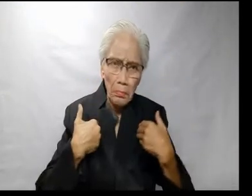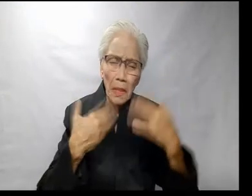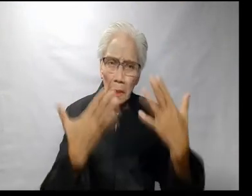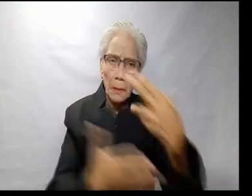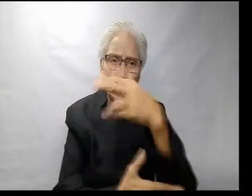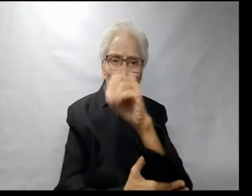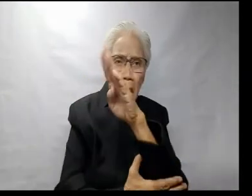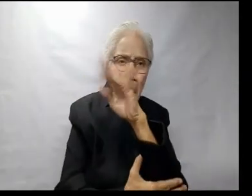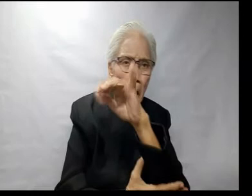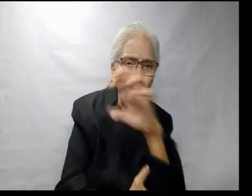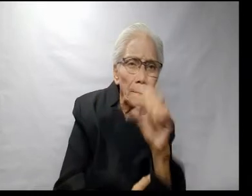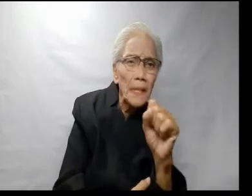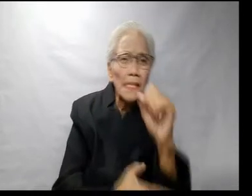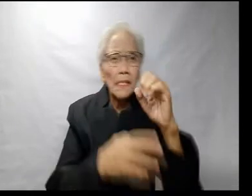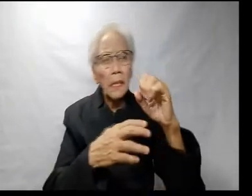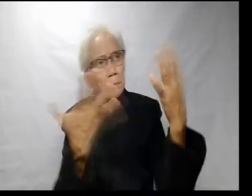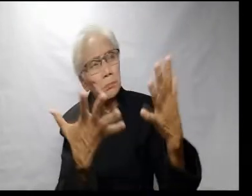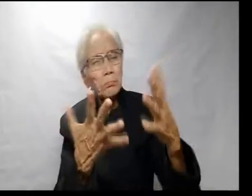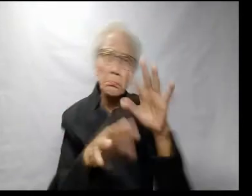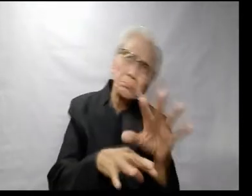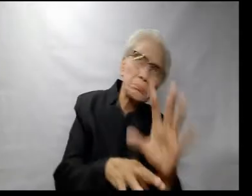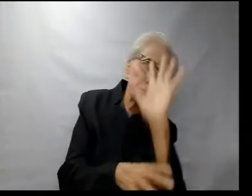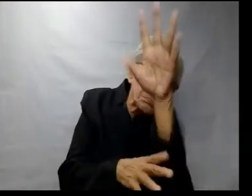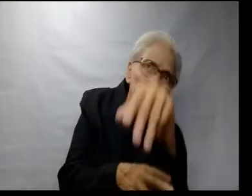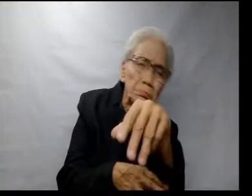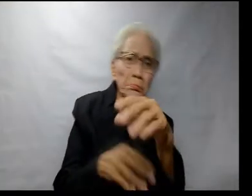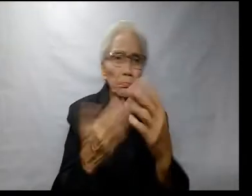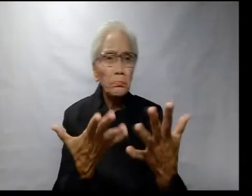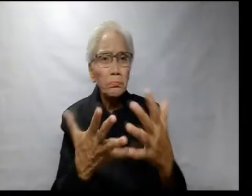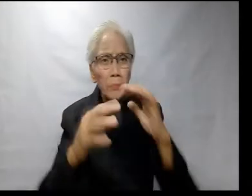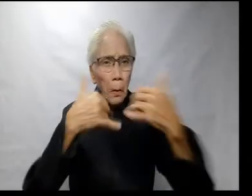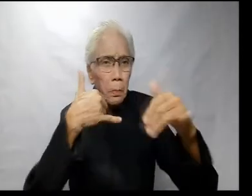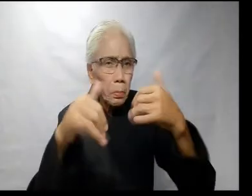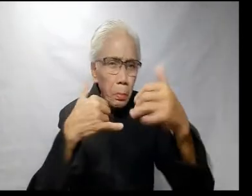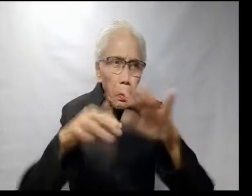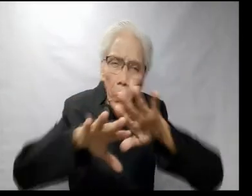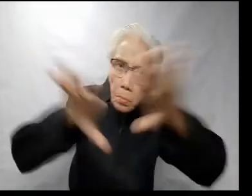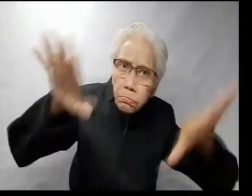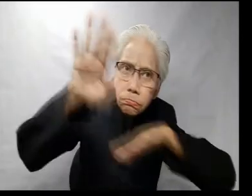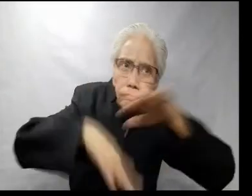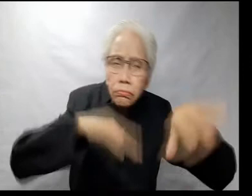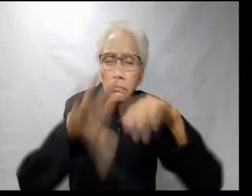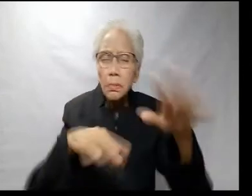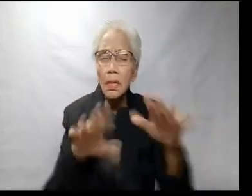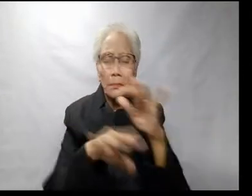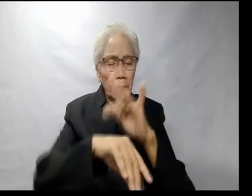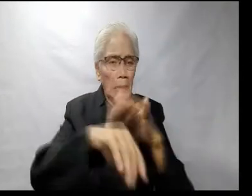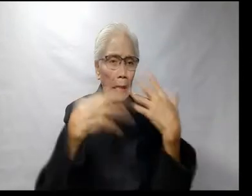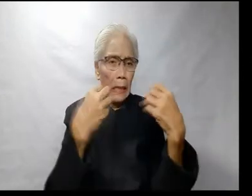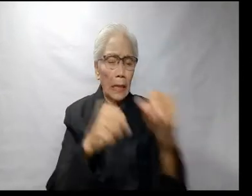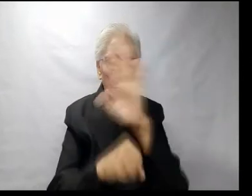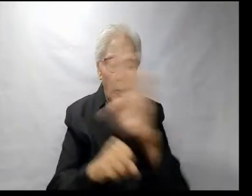engage yourself in hobbies and recreation, like playing basketball or going swimming. As you spend some